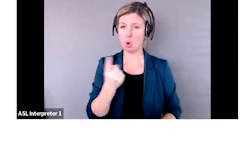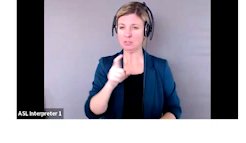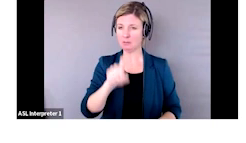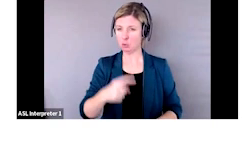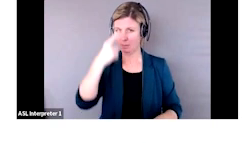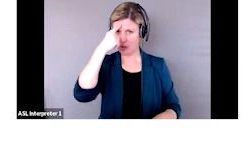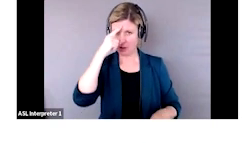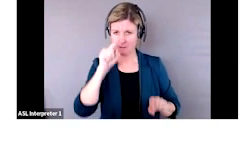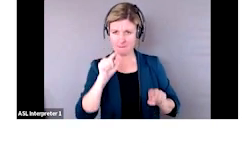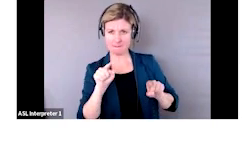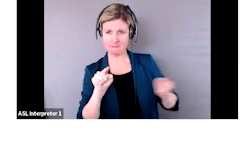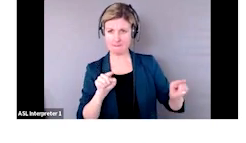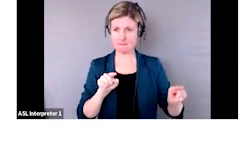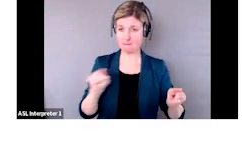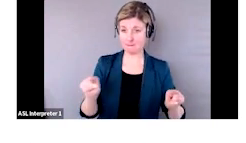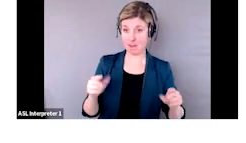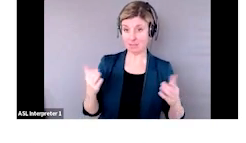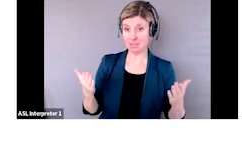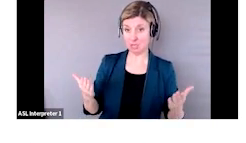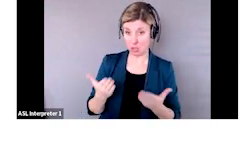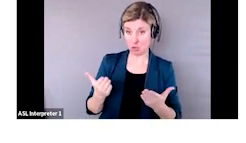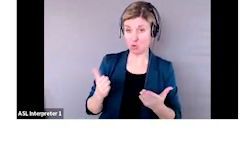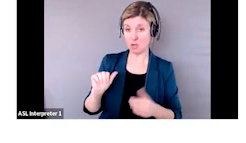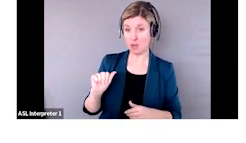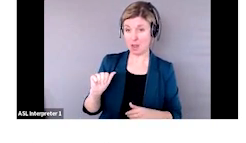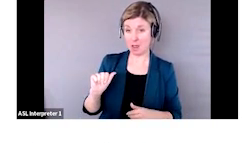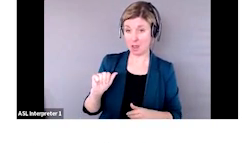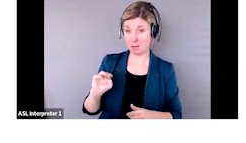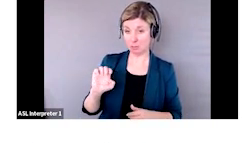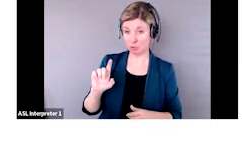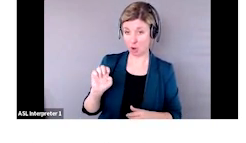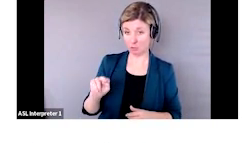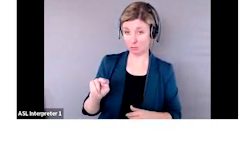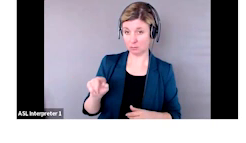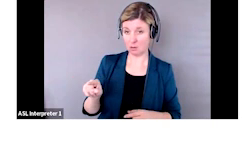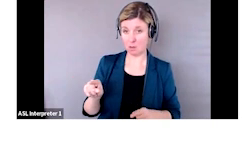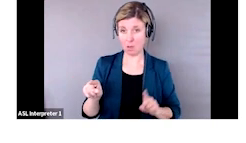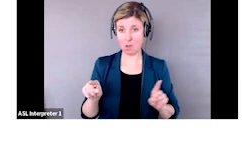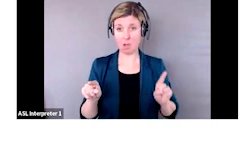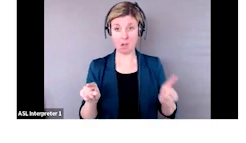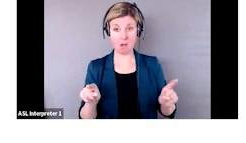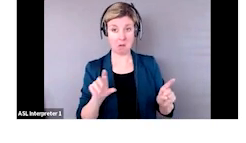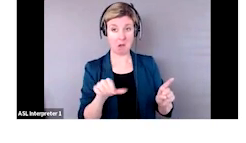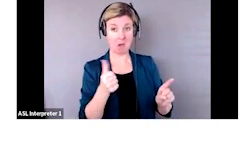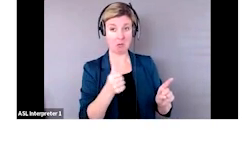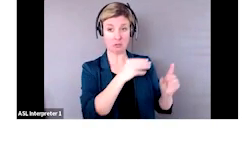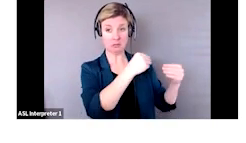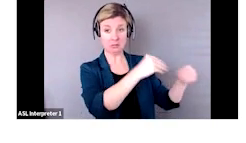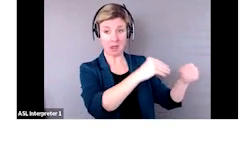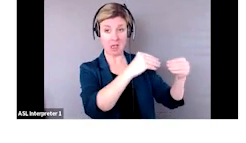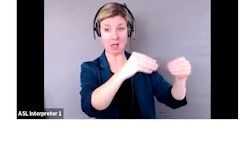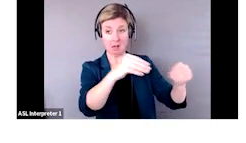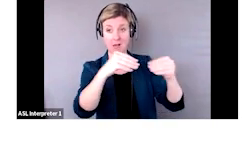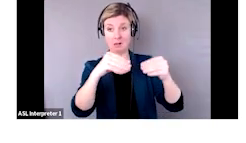Amazon, spread across the network, but also other sales channels that you may have. I know there's plenty